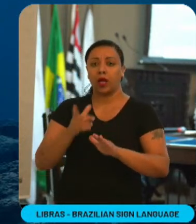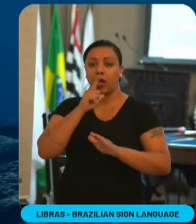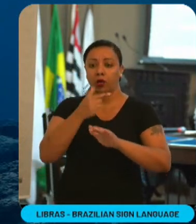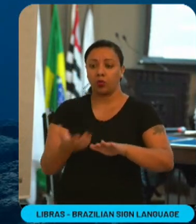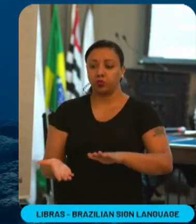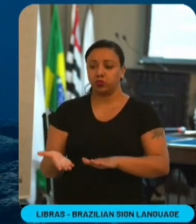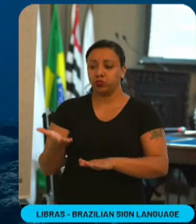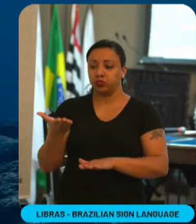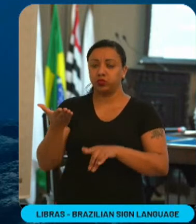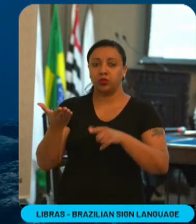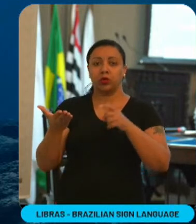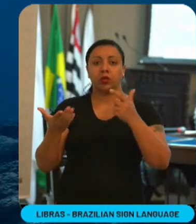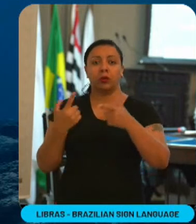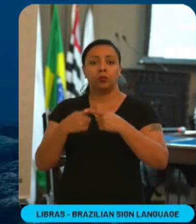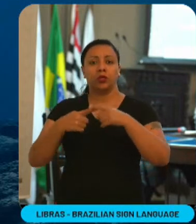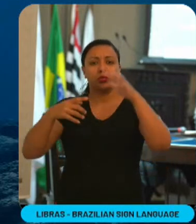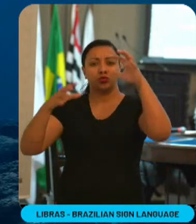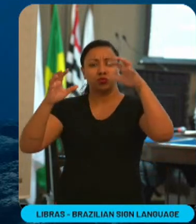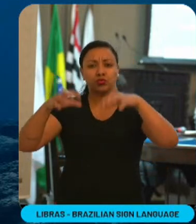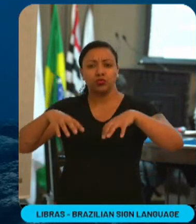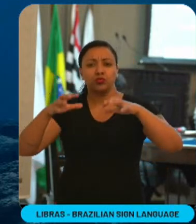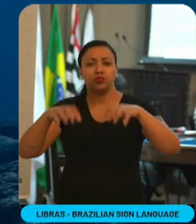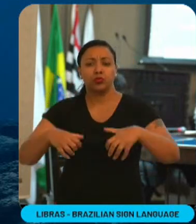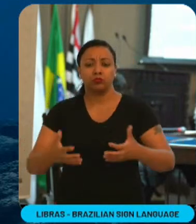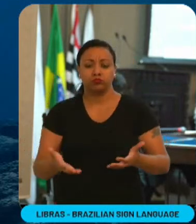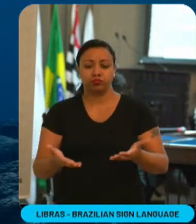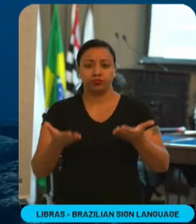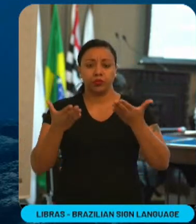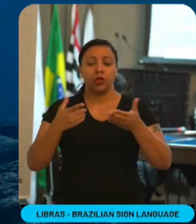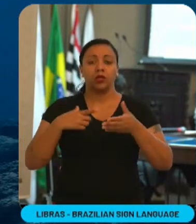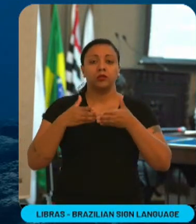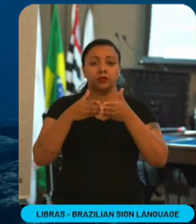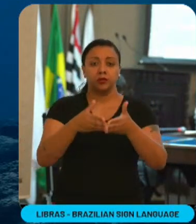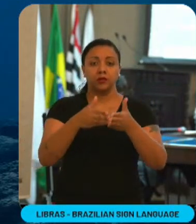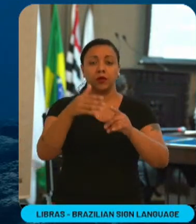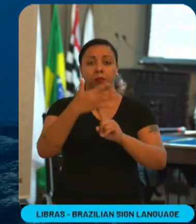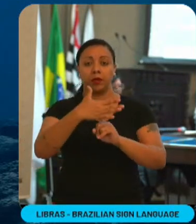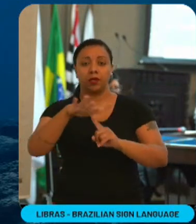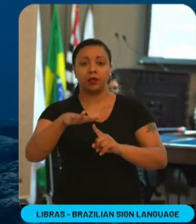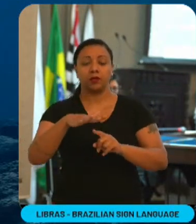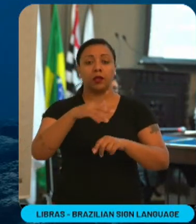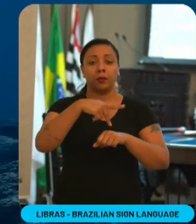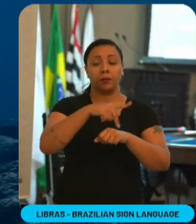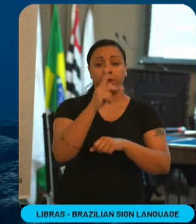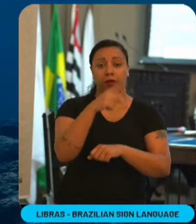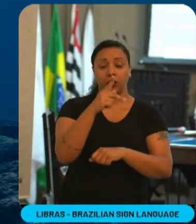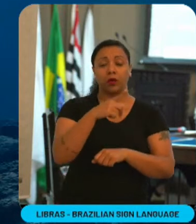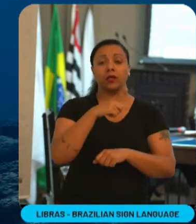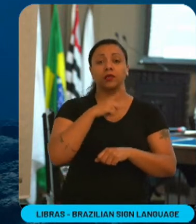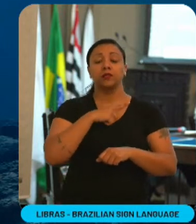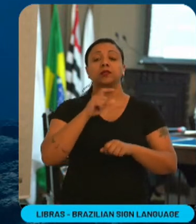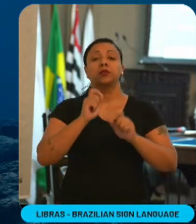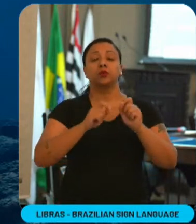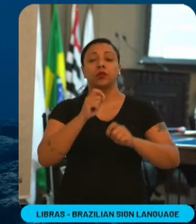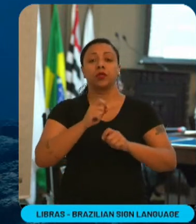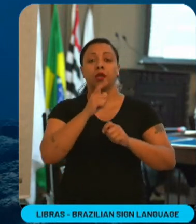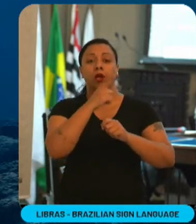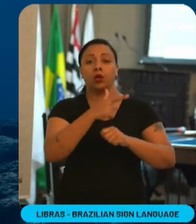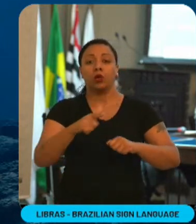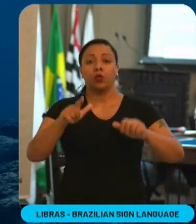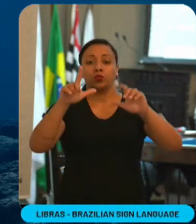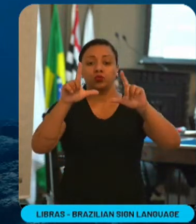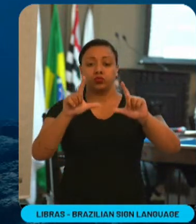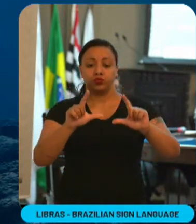In the Amazon, there will be an increase of water due to the increase of rain. In Paraná,